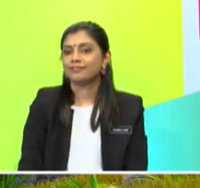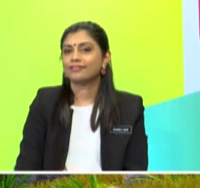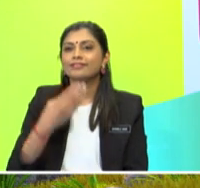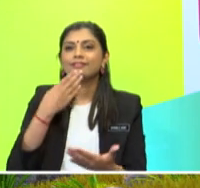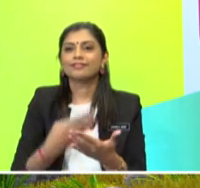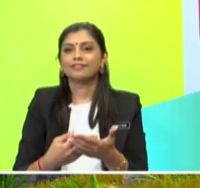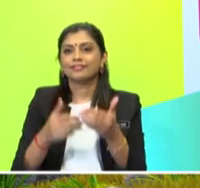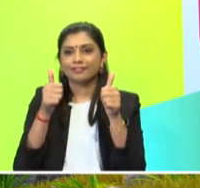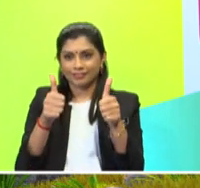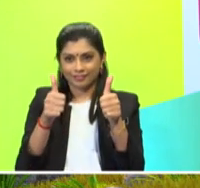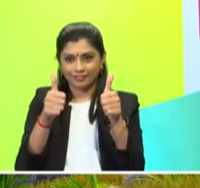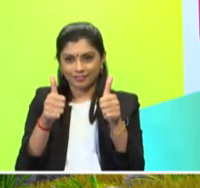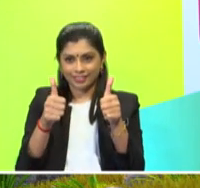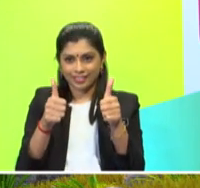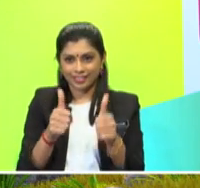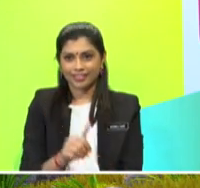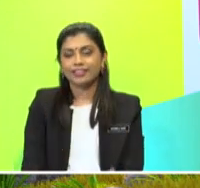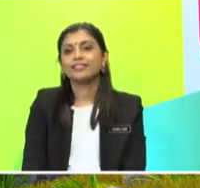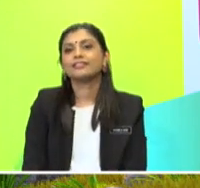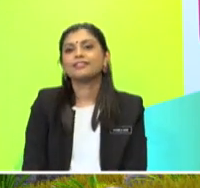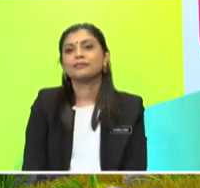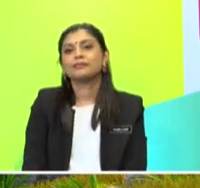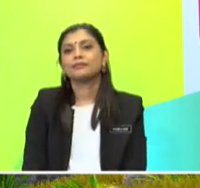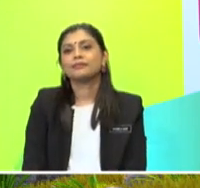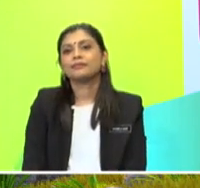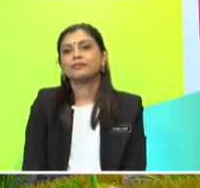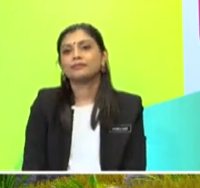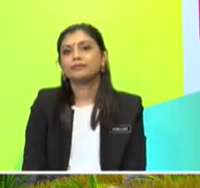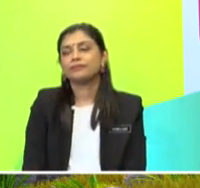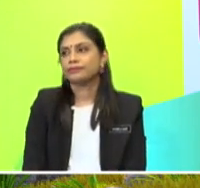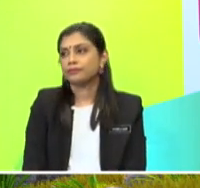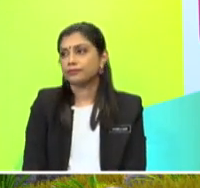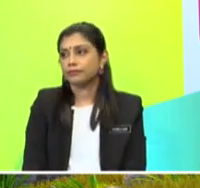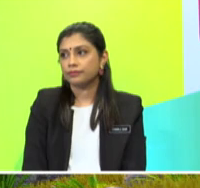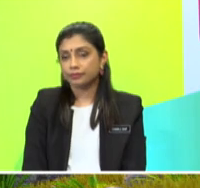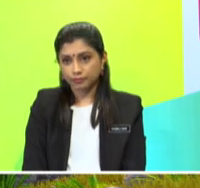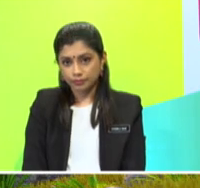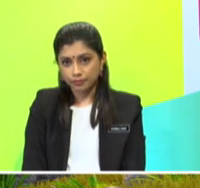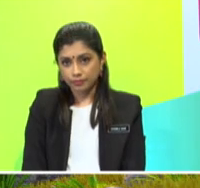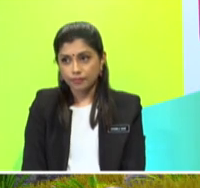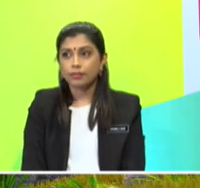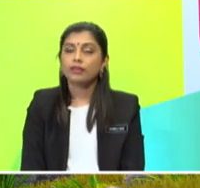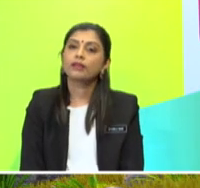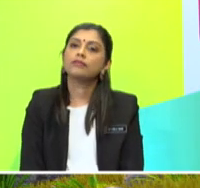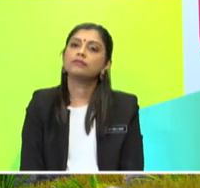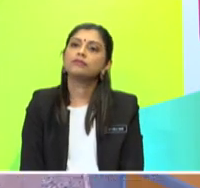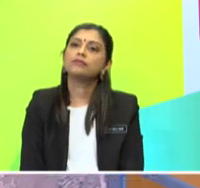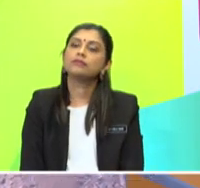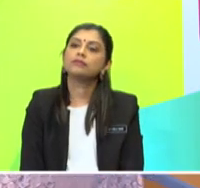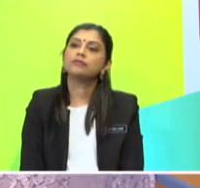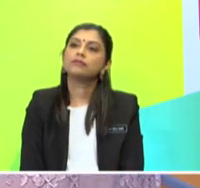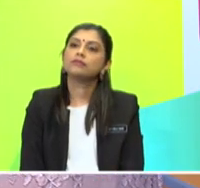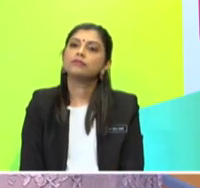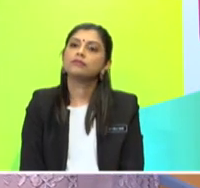Good job, people. All right, Sean. Yes. So, as for the conclusion, mm-hmm. now this goes to my conclusion for my lesson. Mm-hmm.